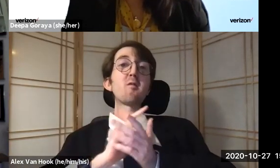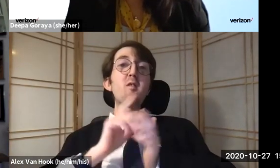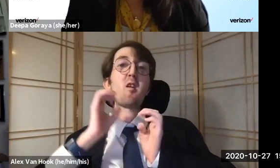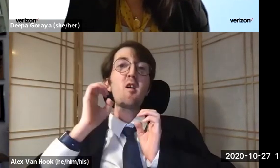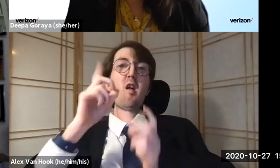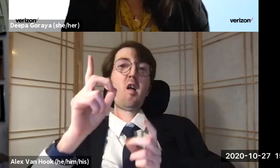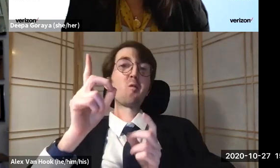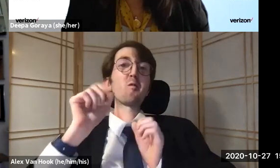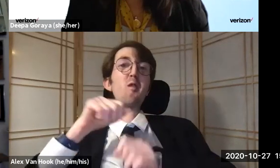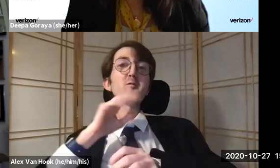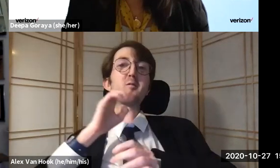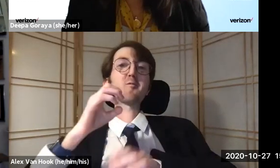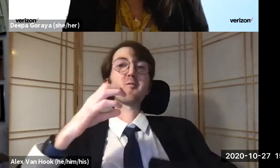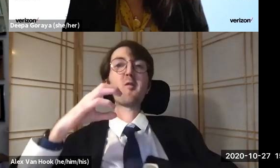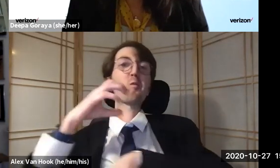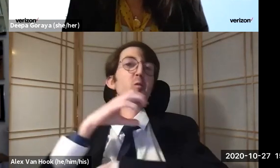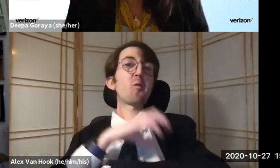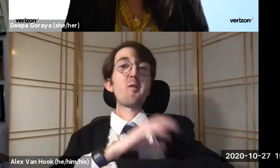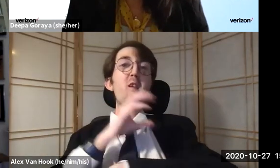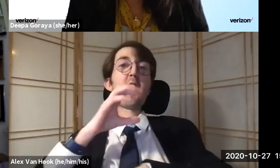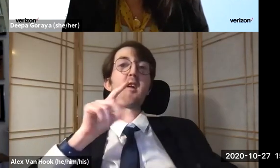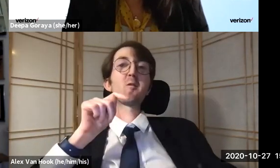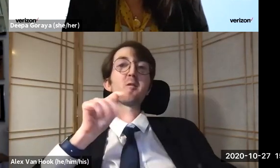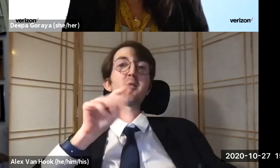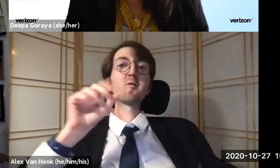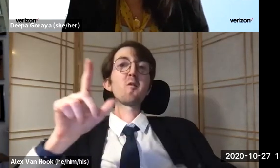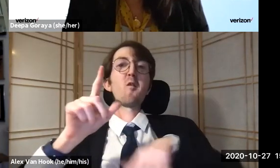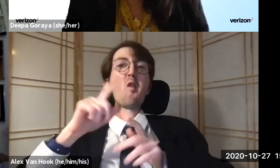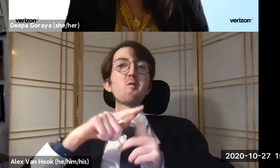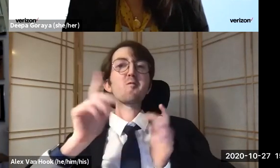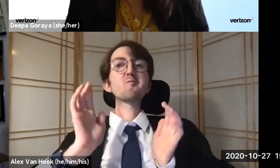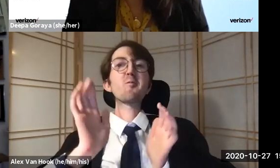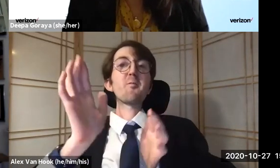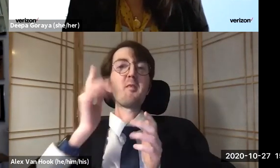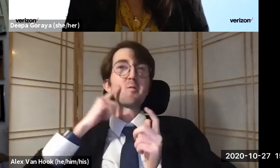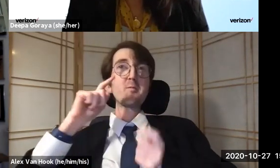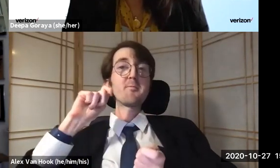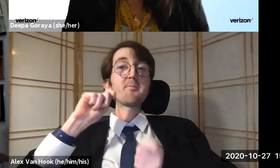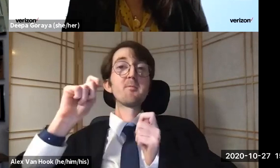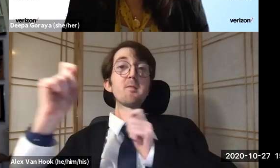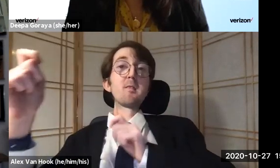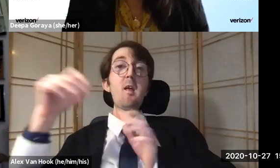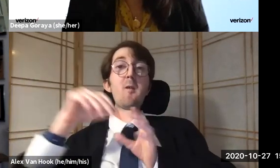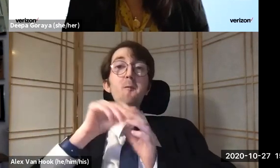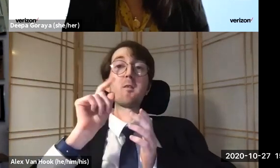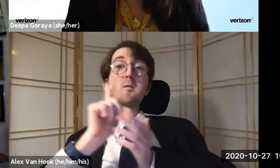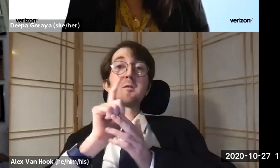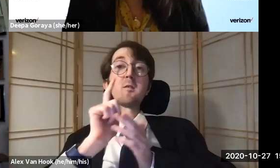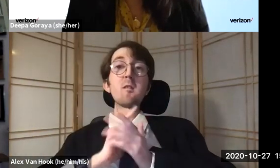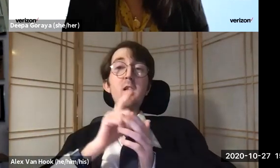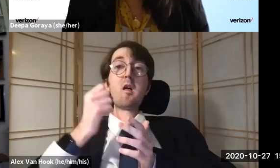I recognize that legal education can be a powerful tool to push for